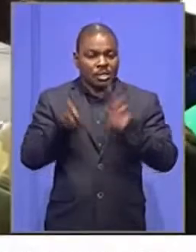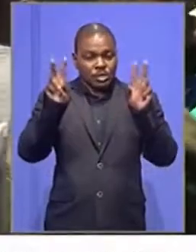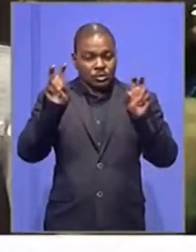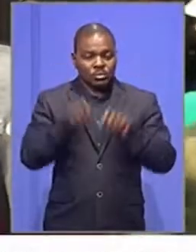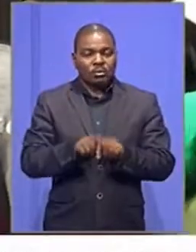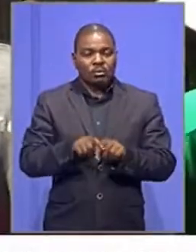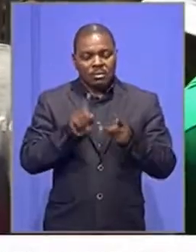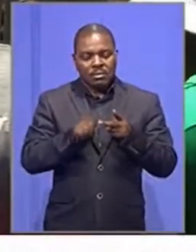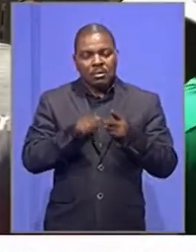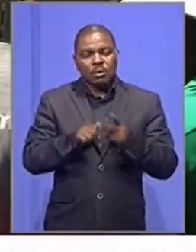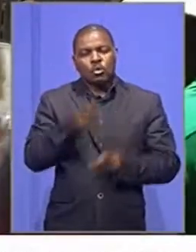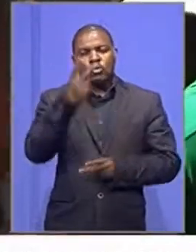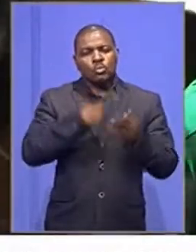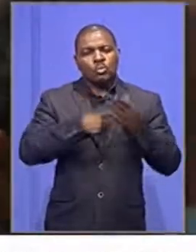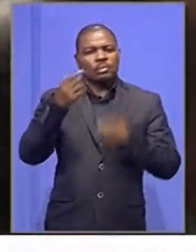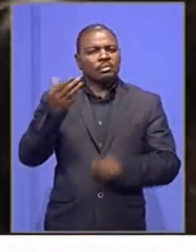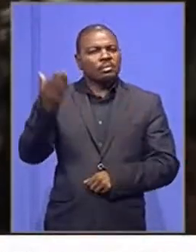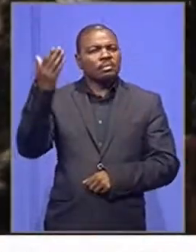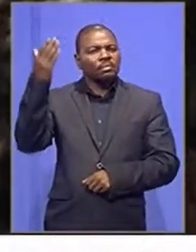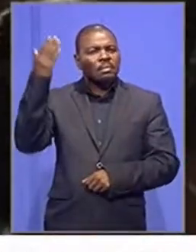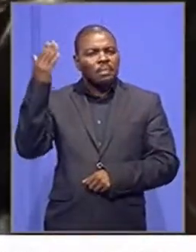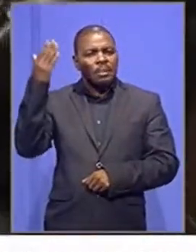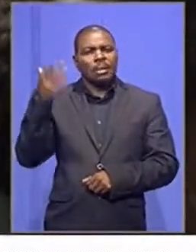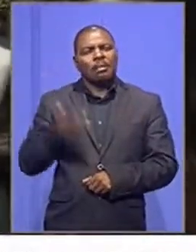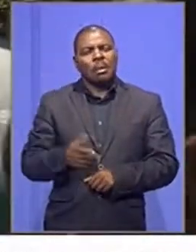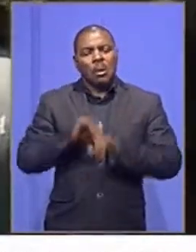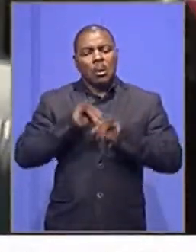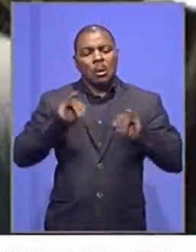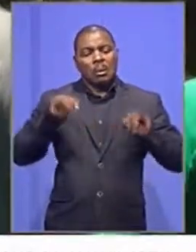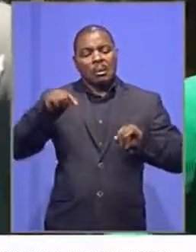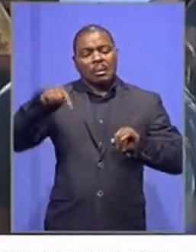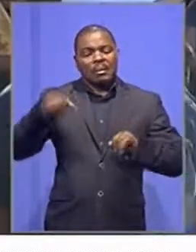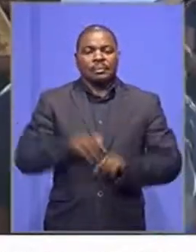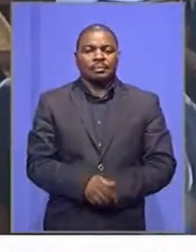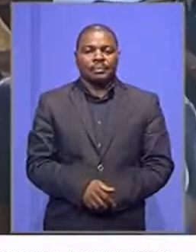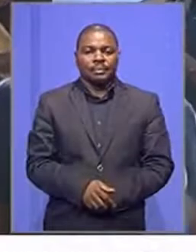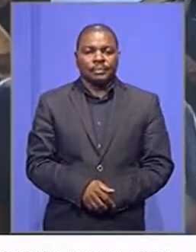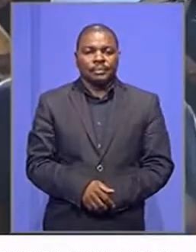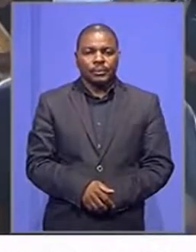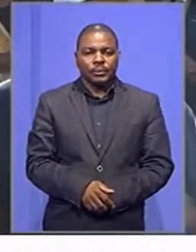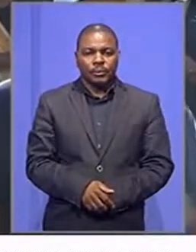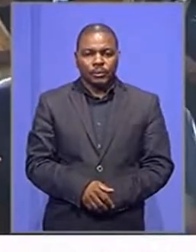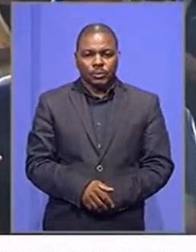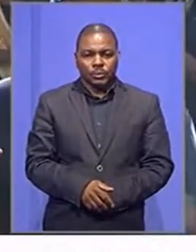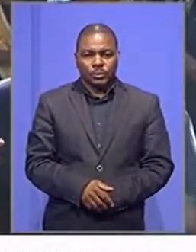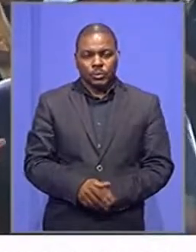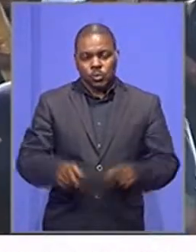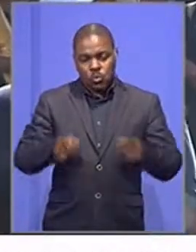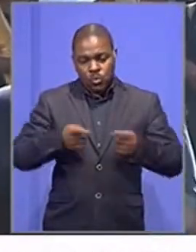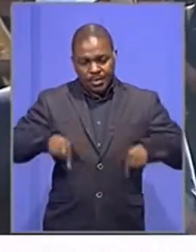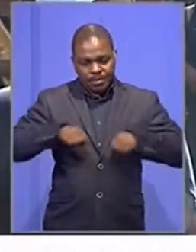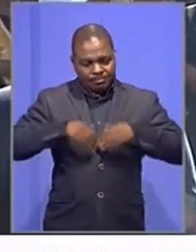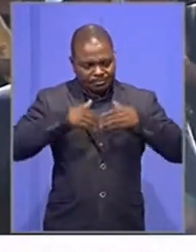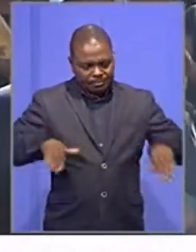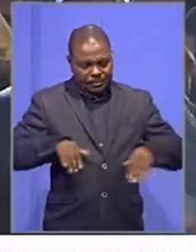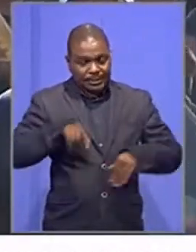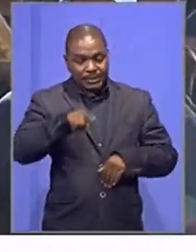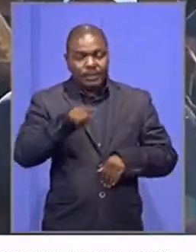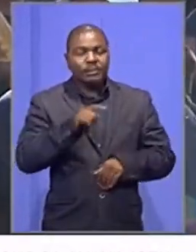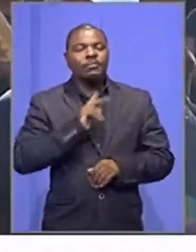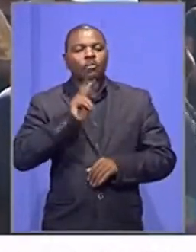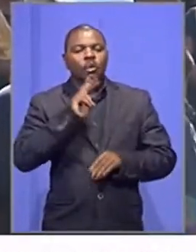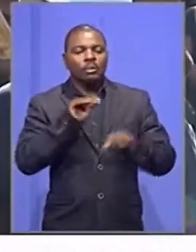gore dibeke tše pedi tša go feta maemo a be a ngangegile. We totally distance us from that voice note,